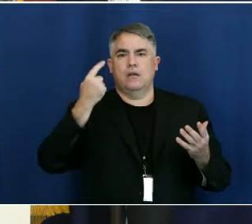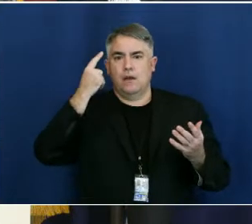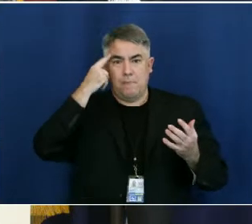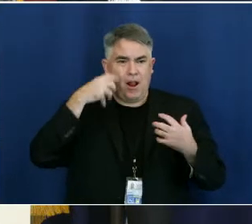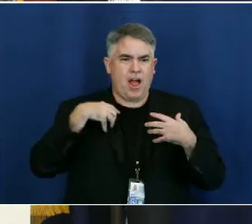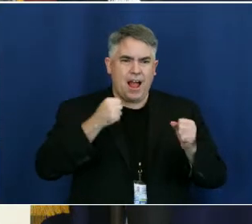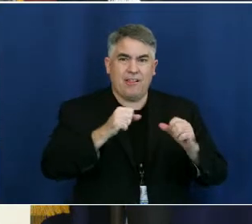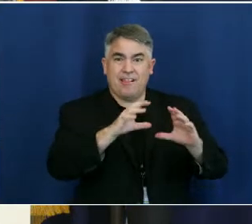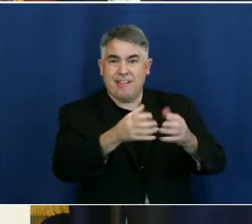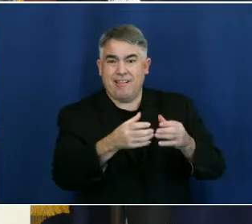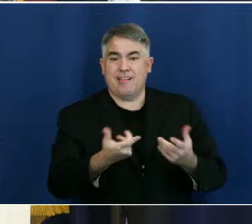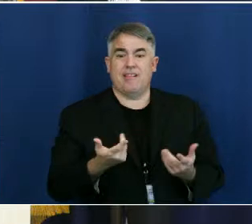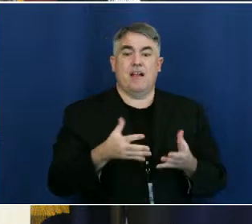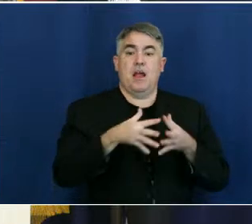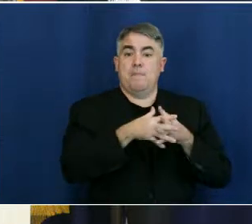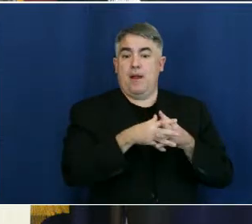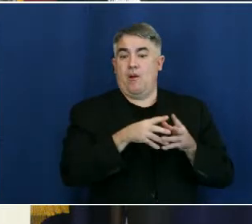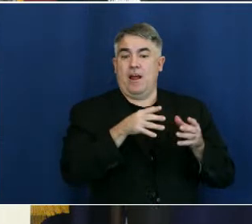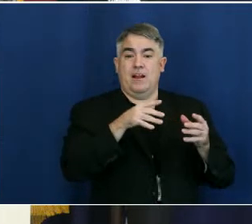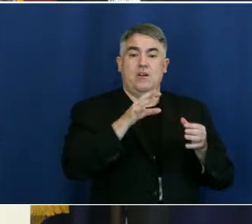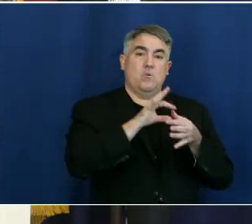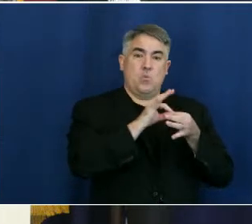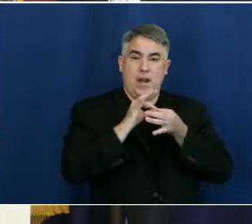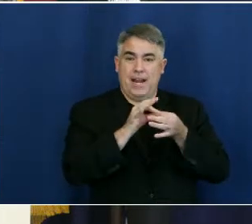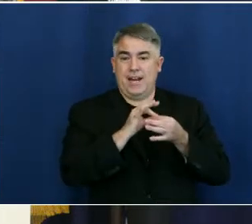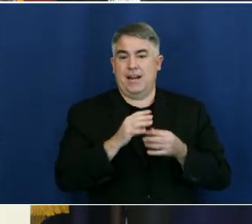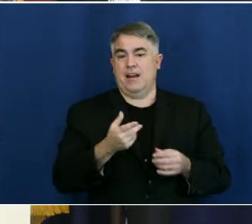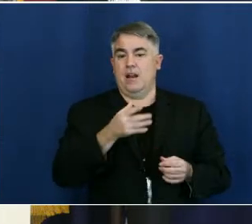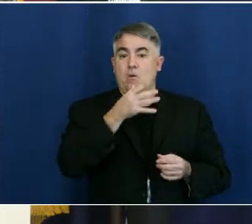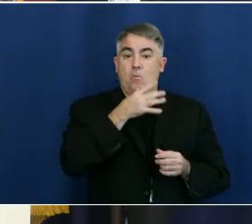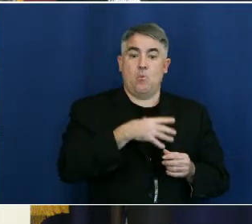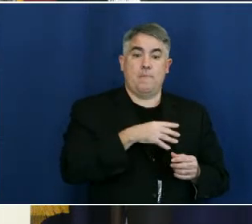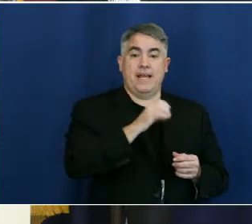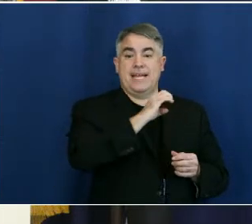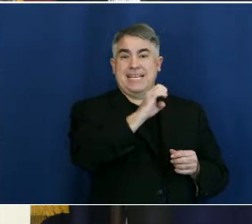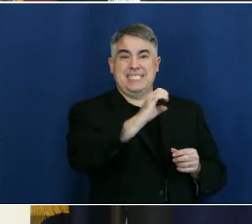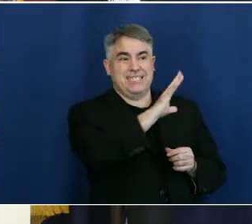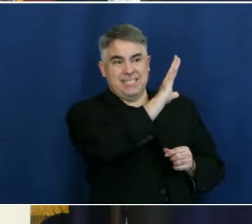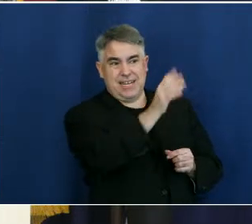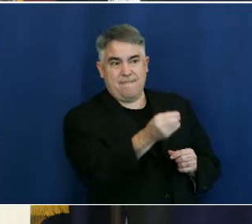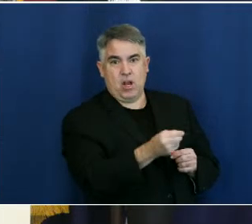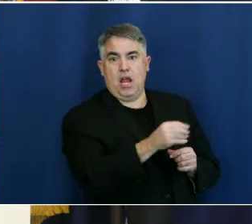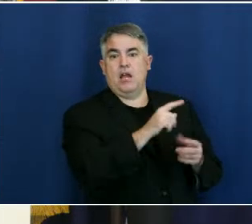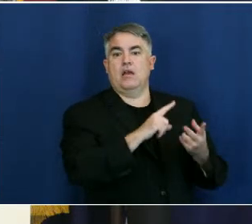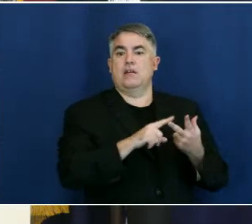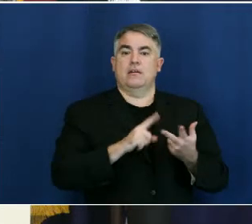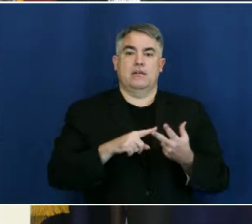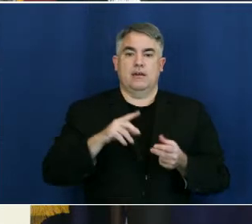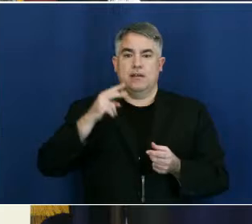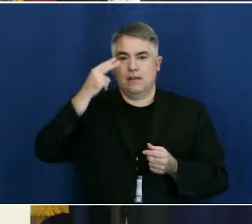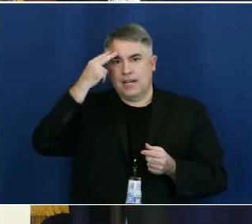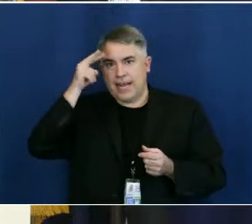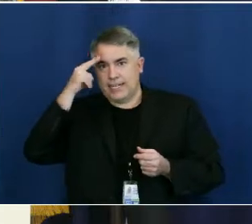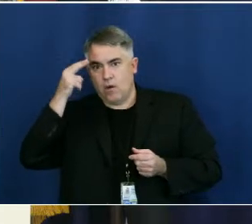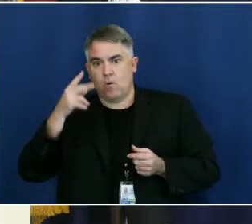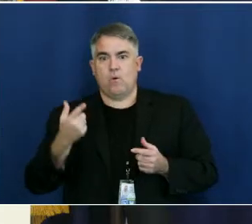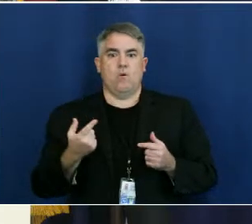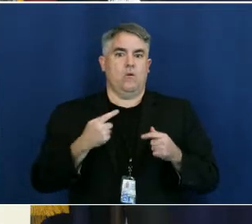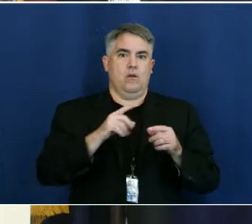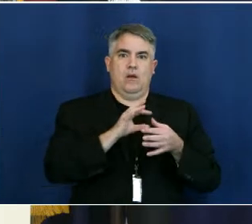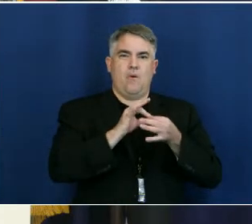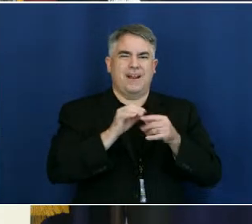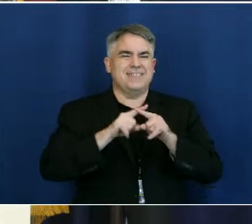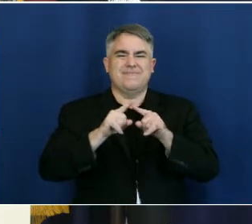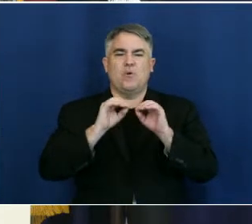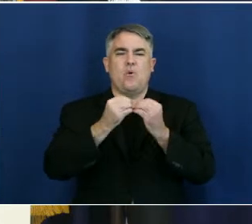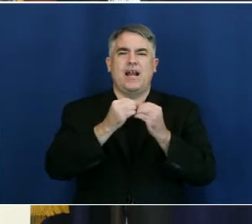Health Project, the United Women of East Africa, Somali Family, the Latino Health Coalition, UPAC, and so many other organizations that are partnering